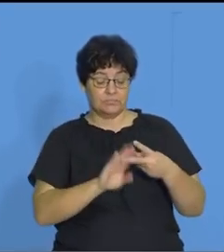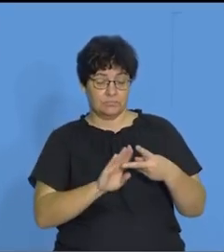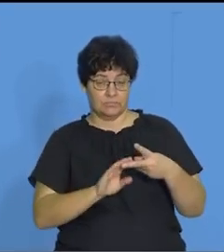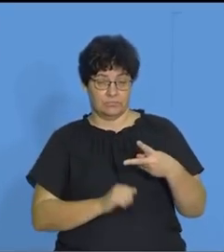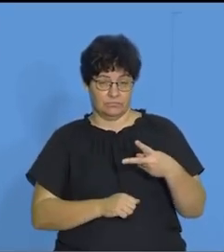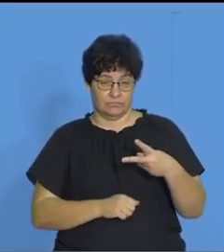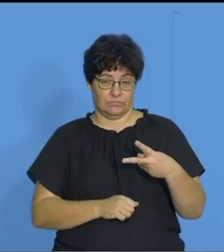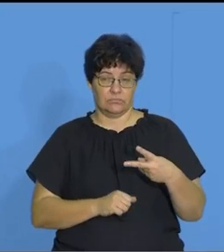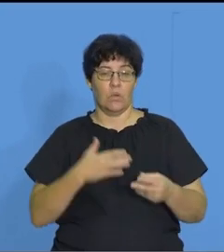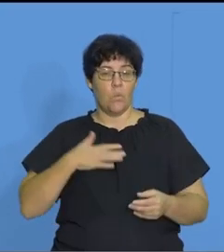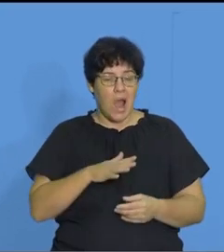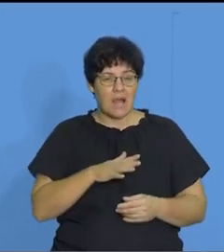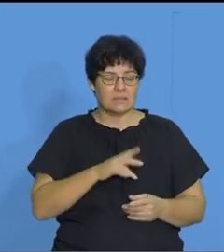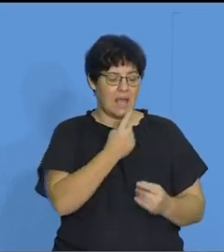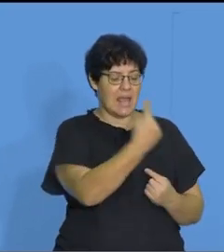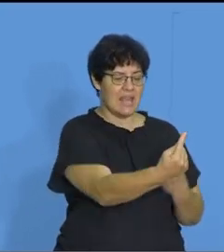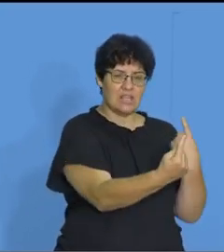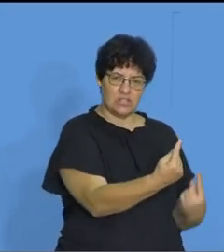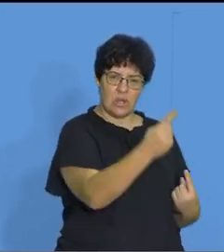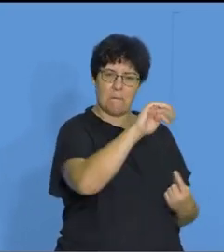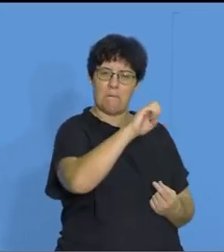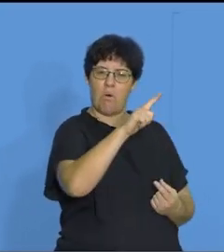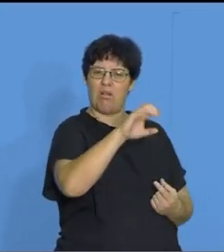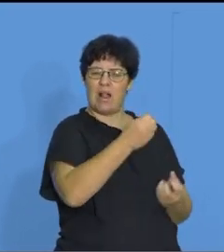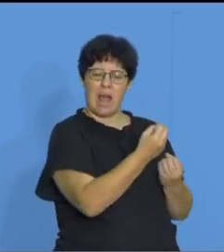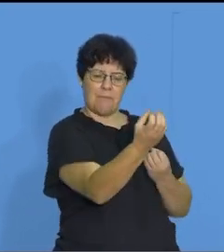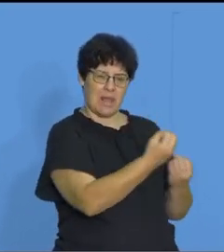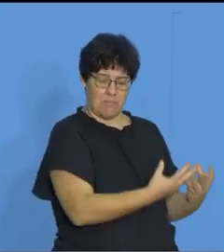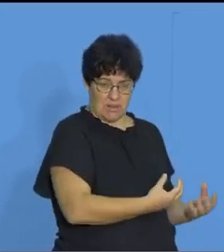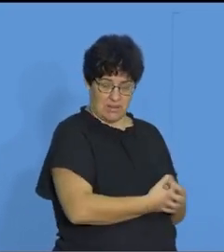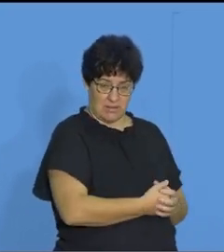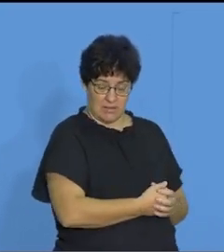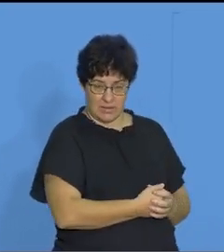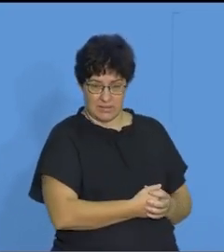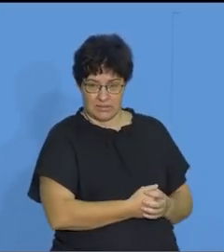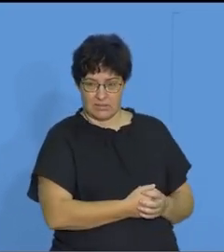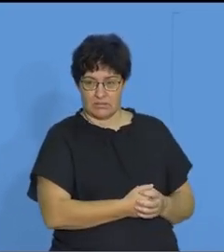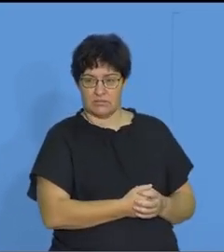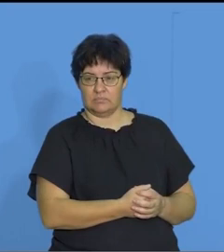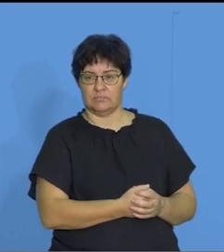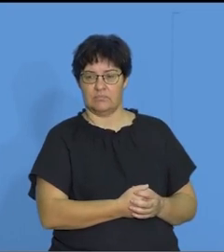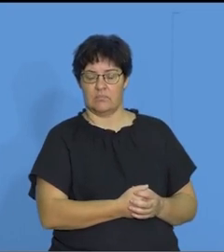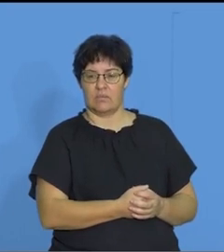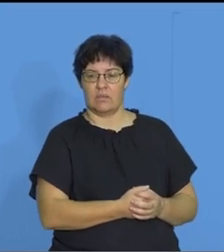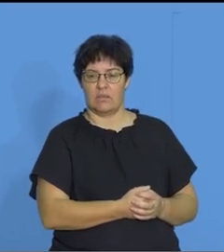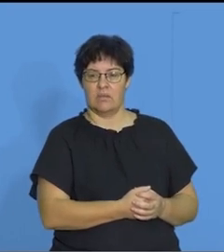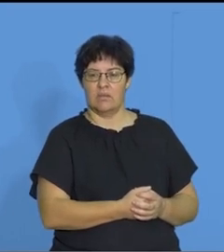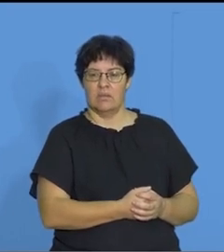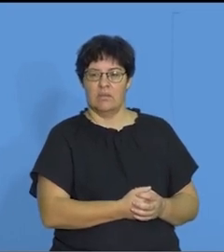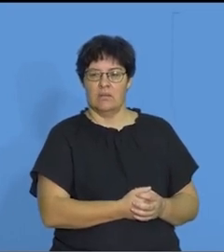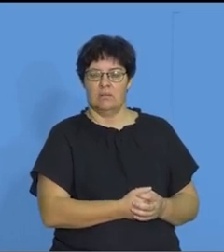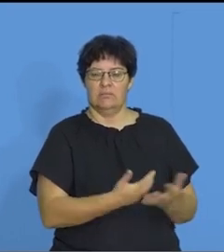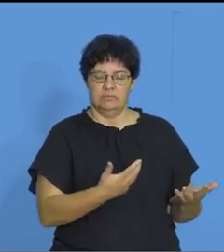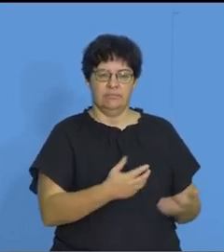want to determine the moles of each substance, okay? Now, the number of moles of sulfur